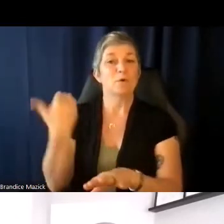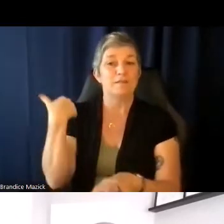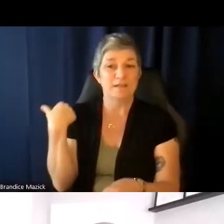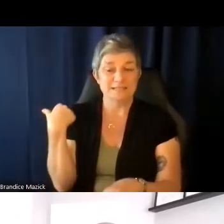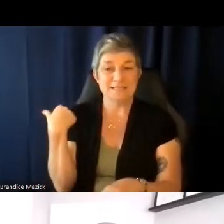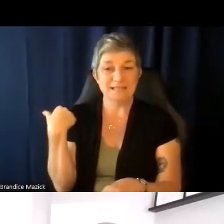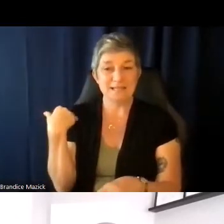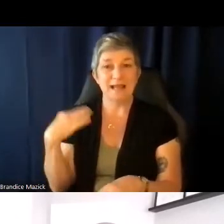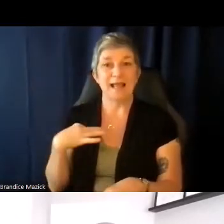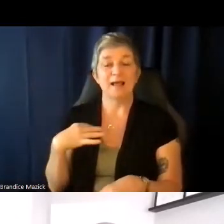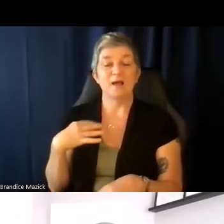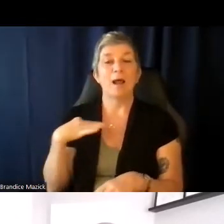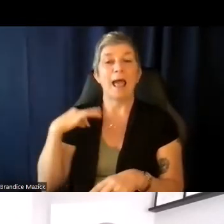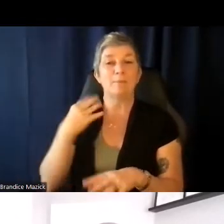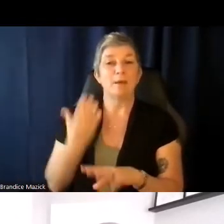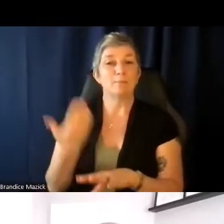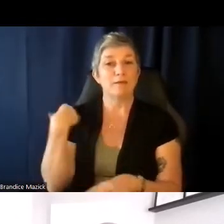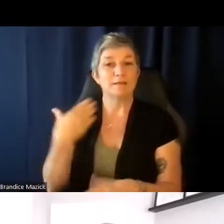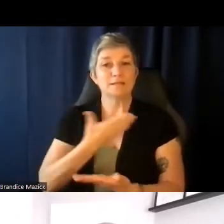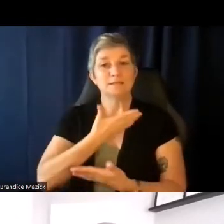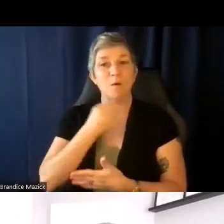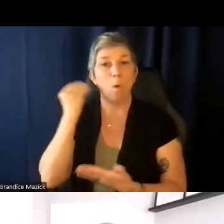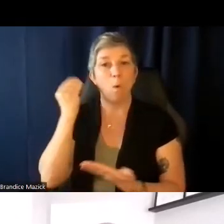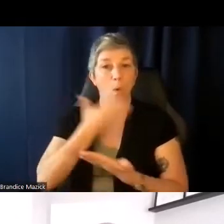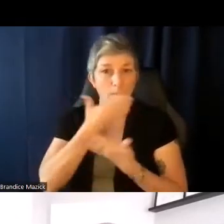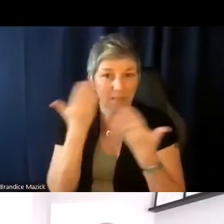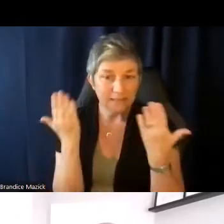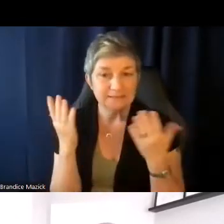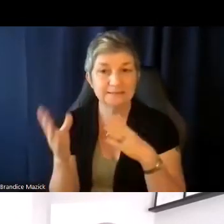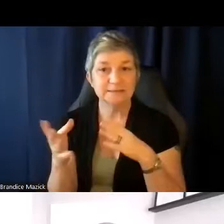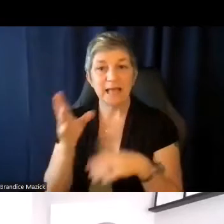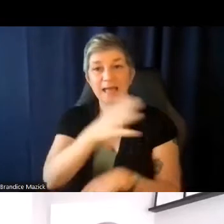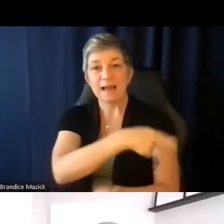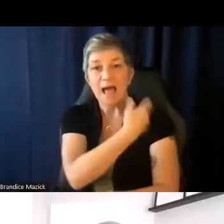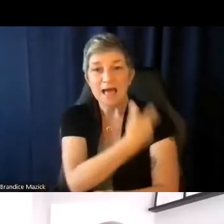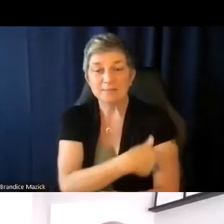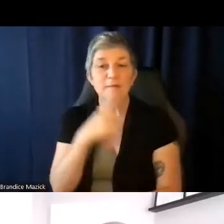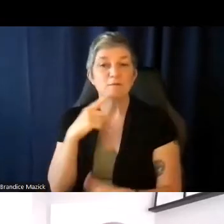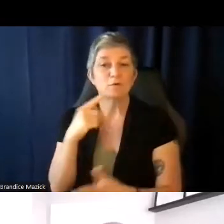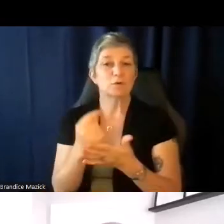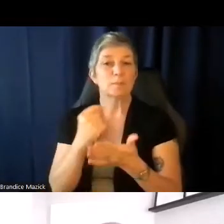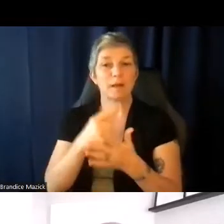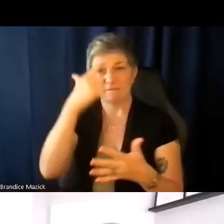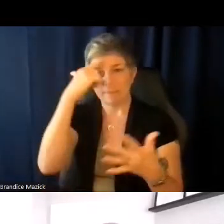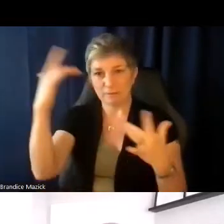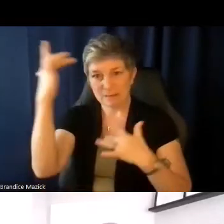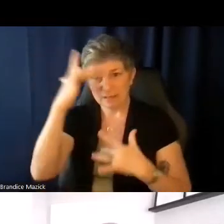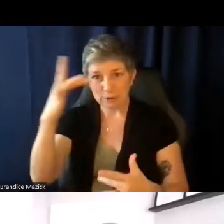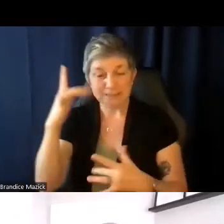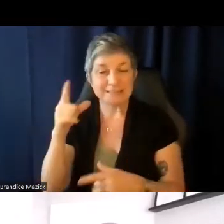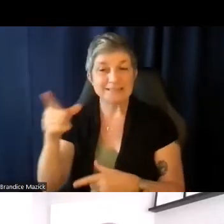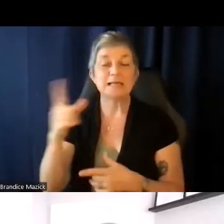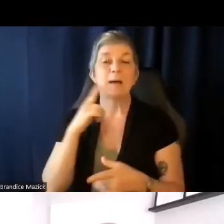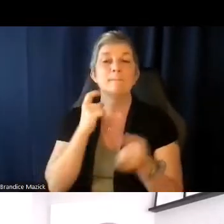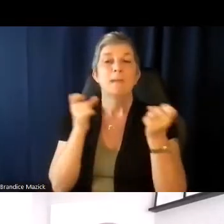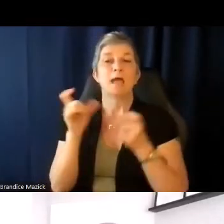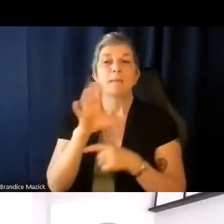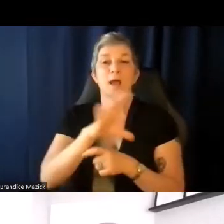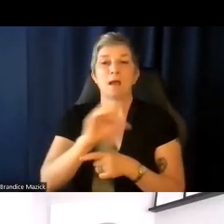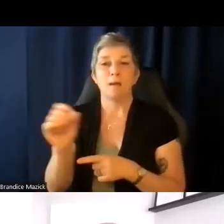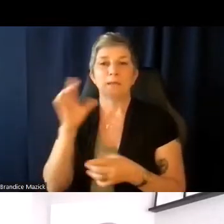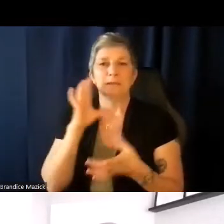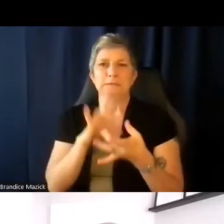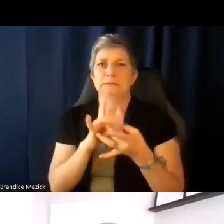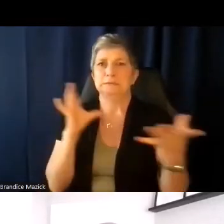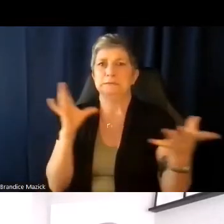an applicant was previously homeless and hospitalized for treatment of a mental health condition, the management company departs from its